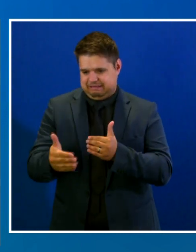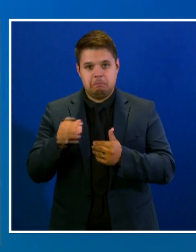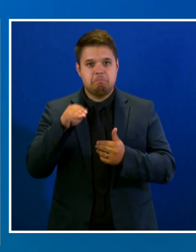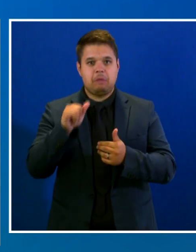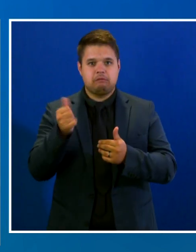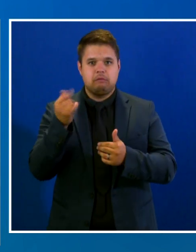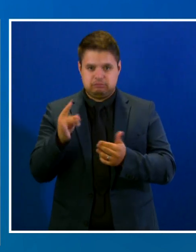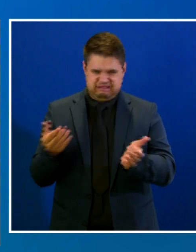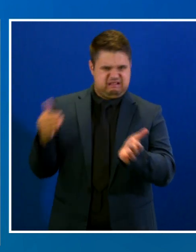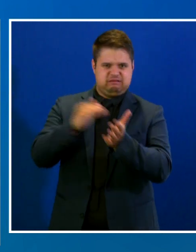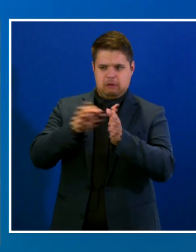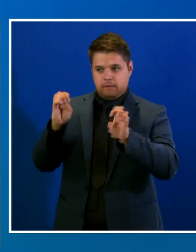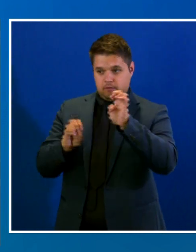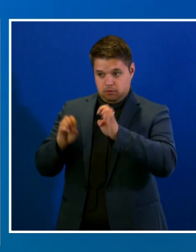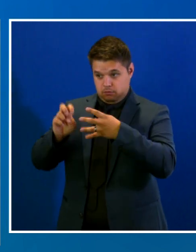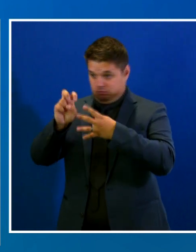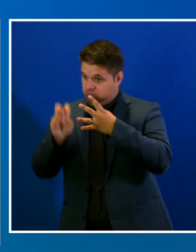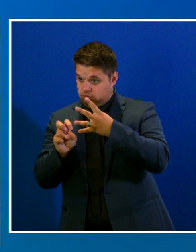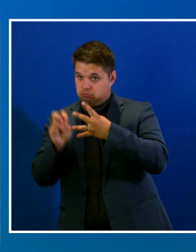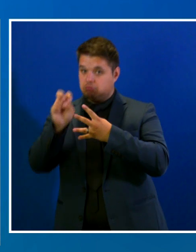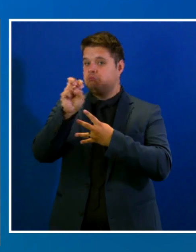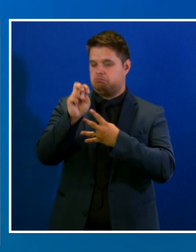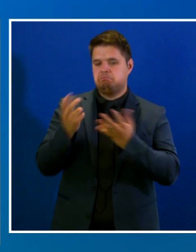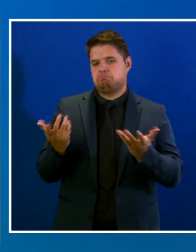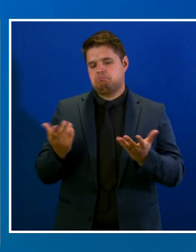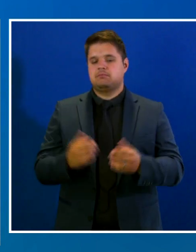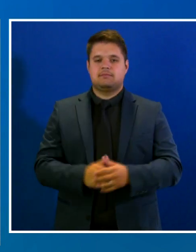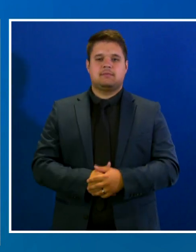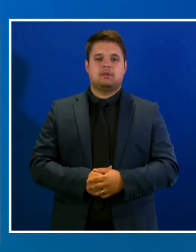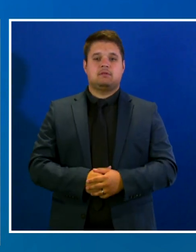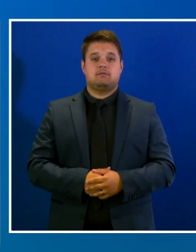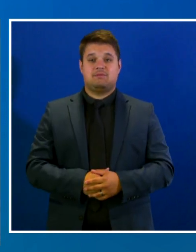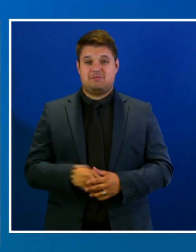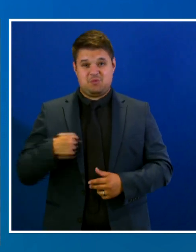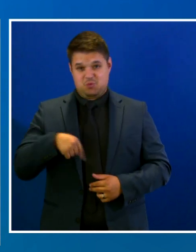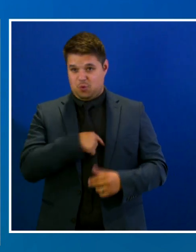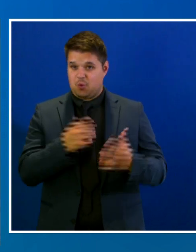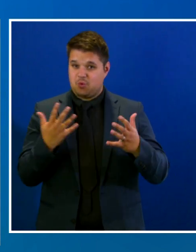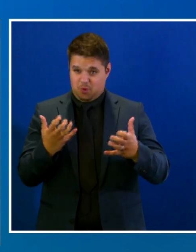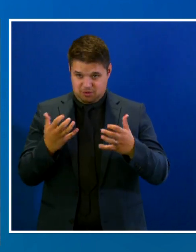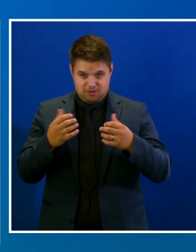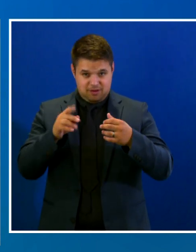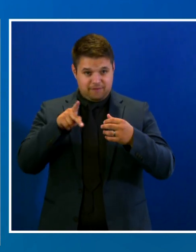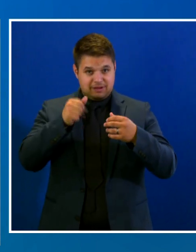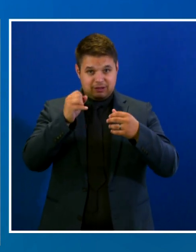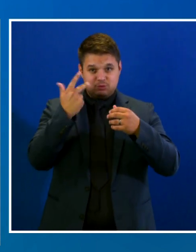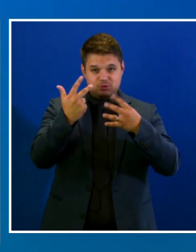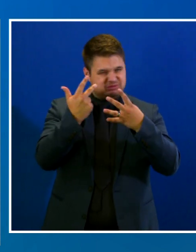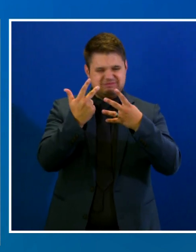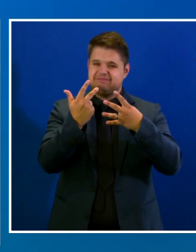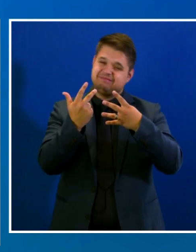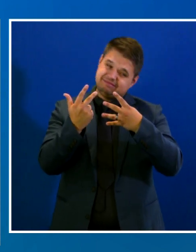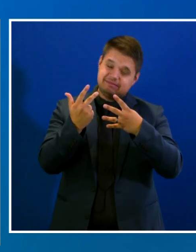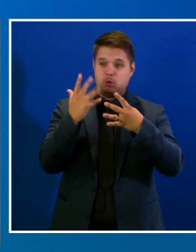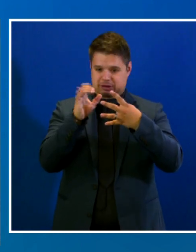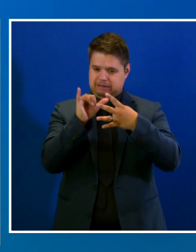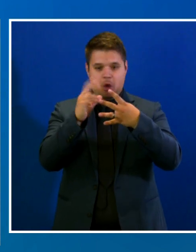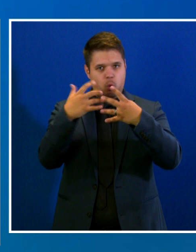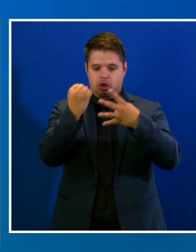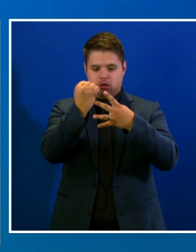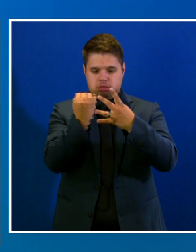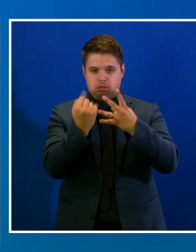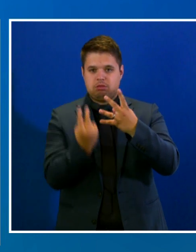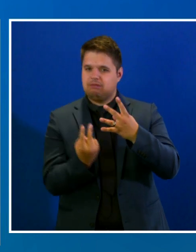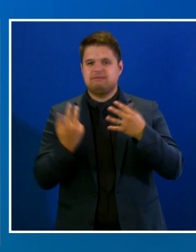state's reopening plan, we need to meet at least one of 2 metrics for case rates and new hospital